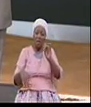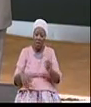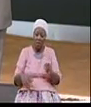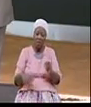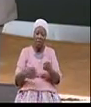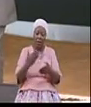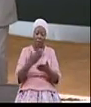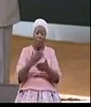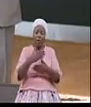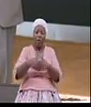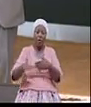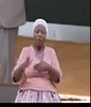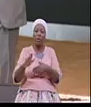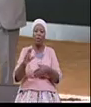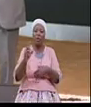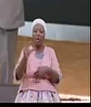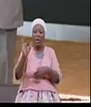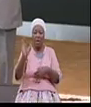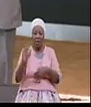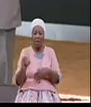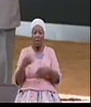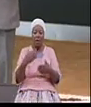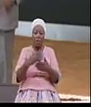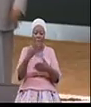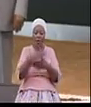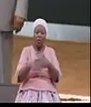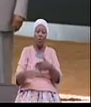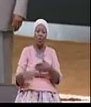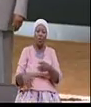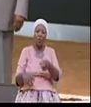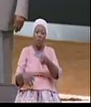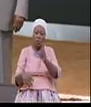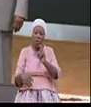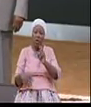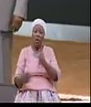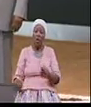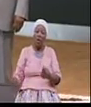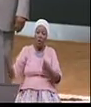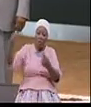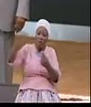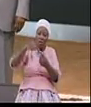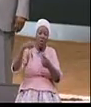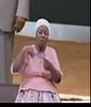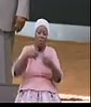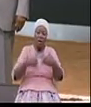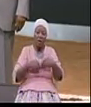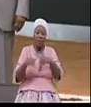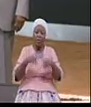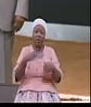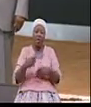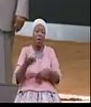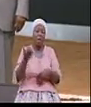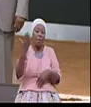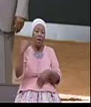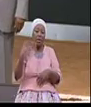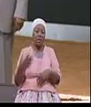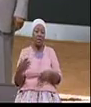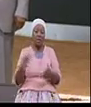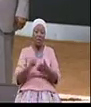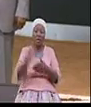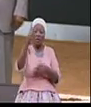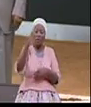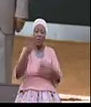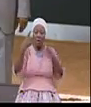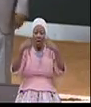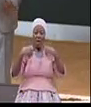beyond 100 until we have done the initial thing that God